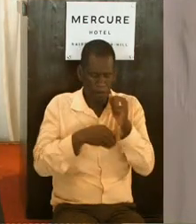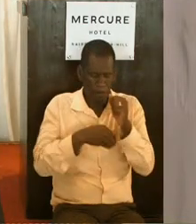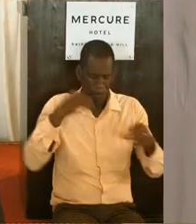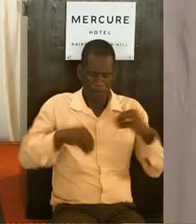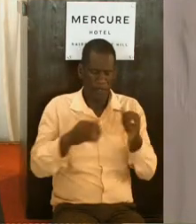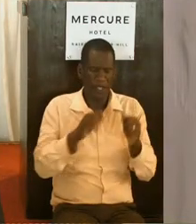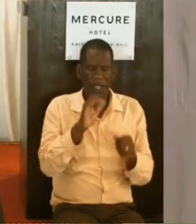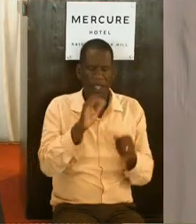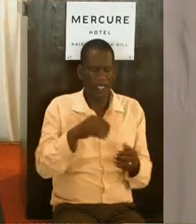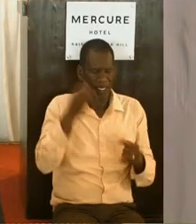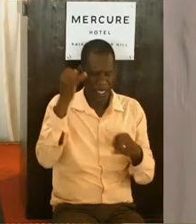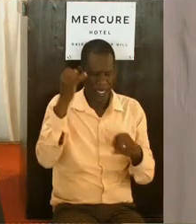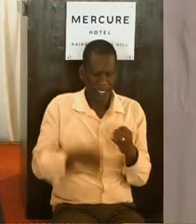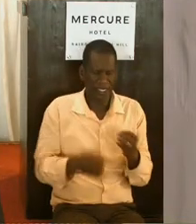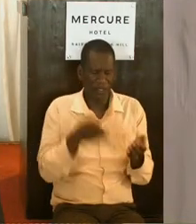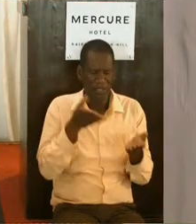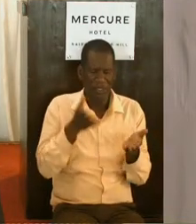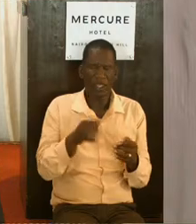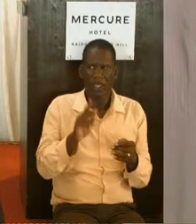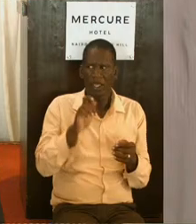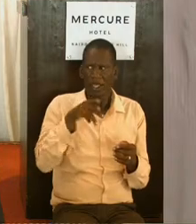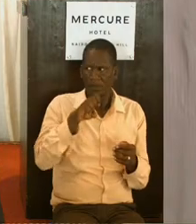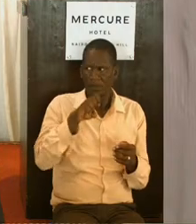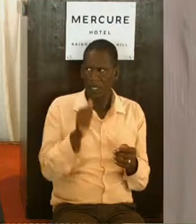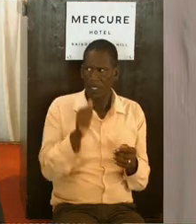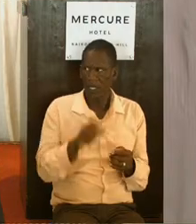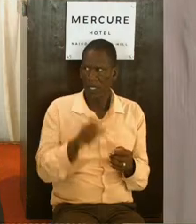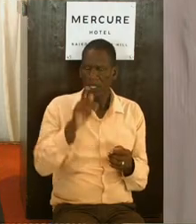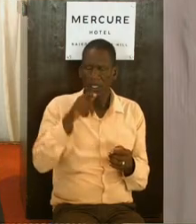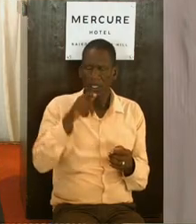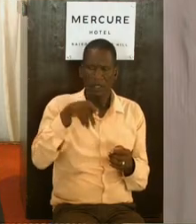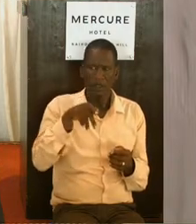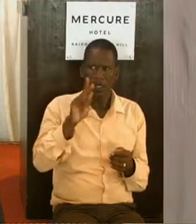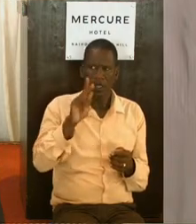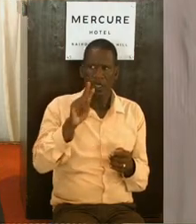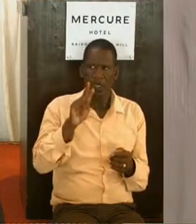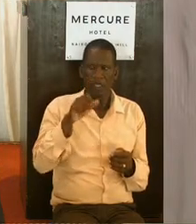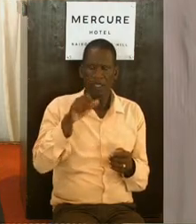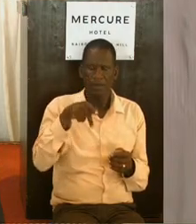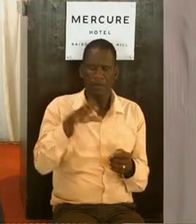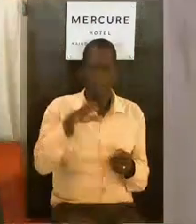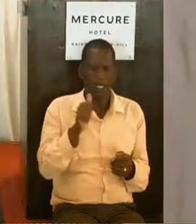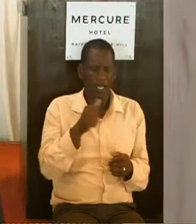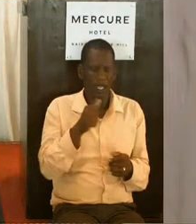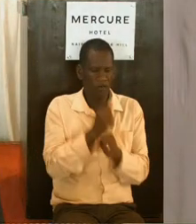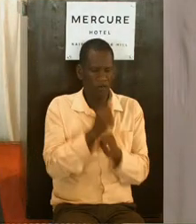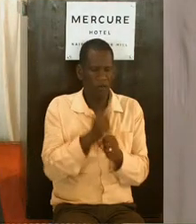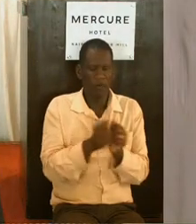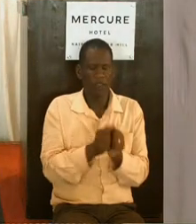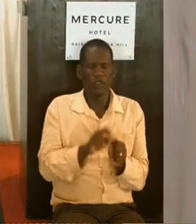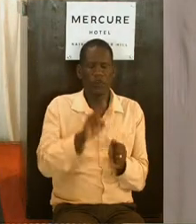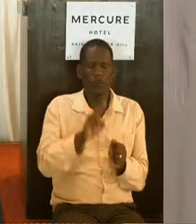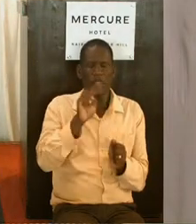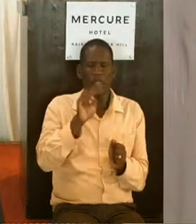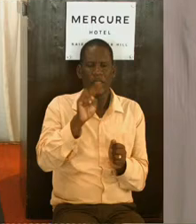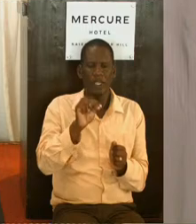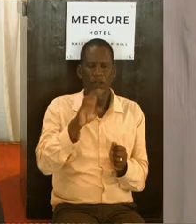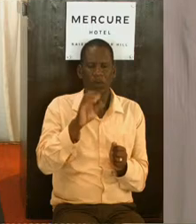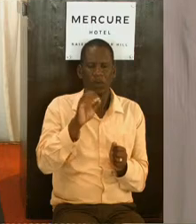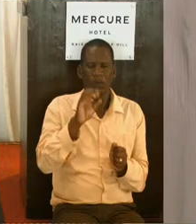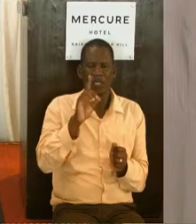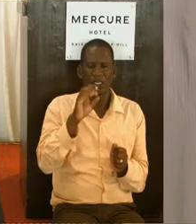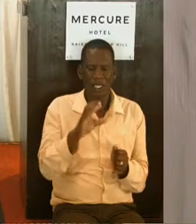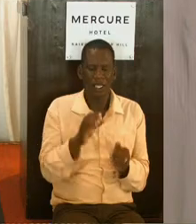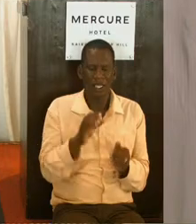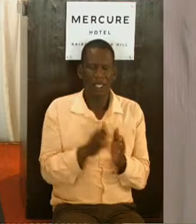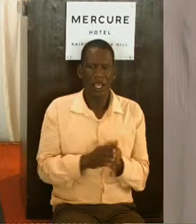lastly capsa has has collaborated with undoc unodc